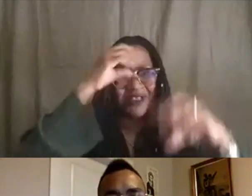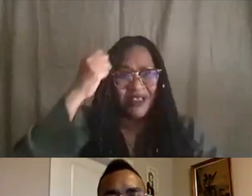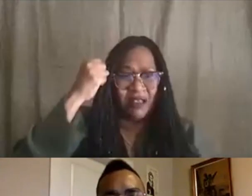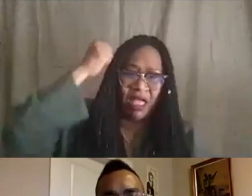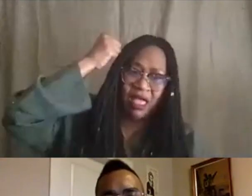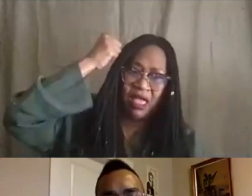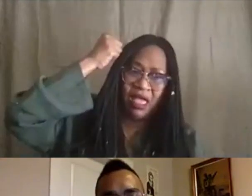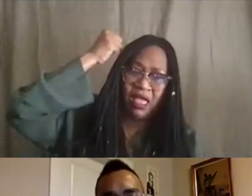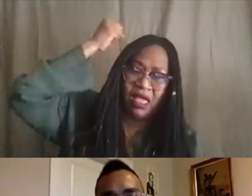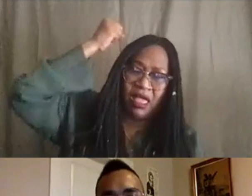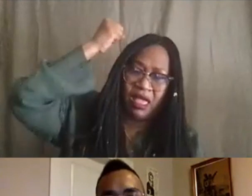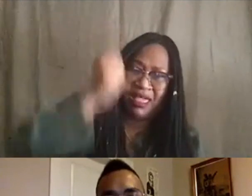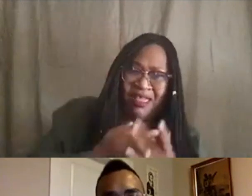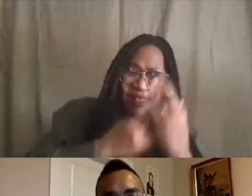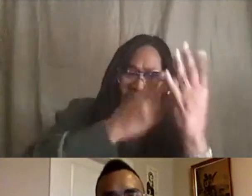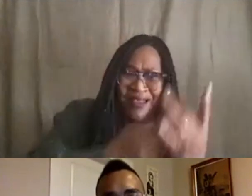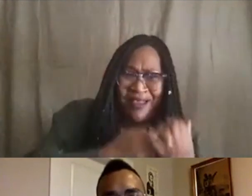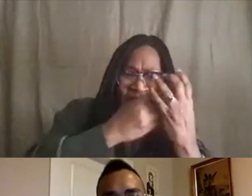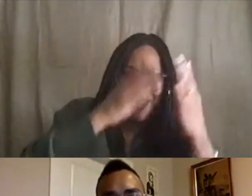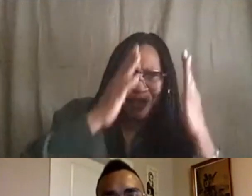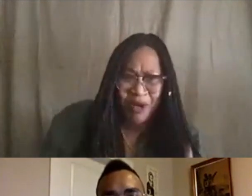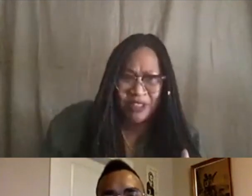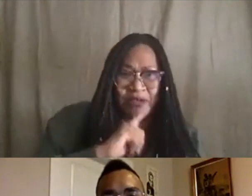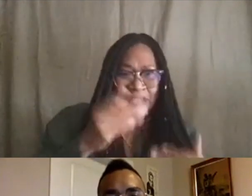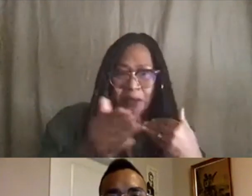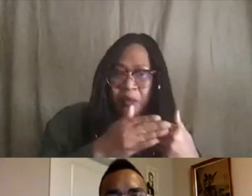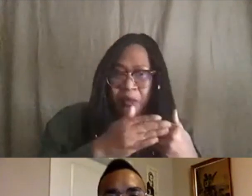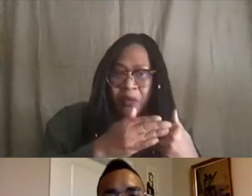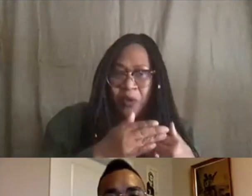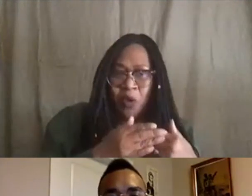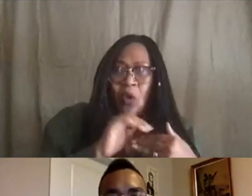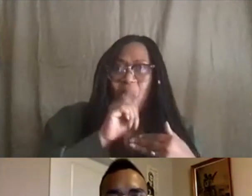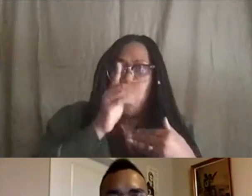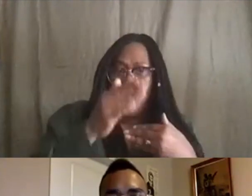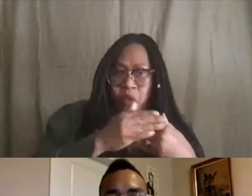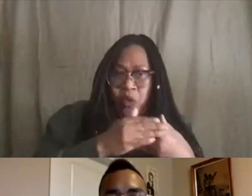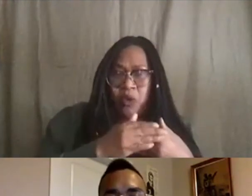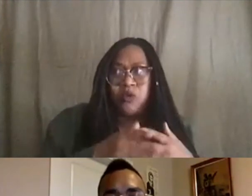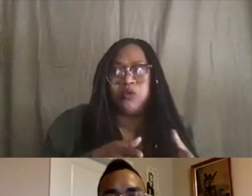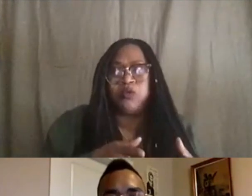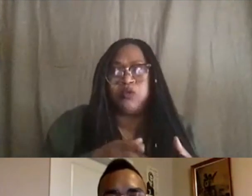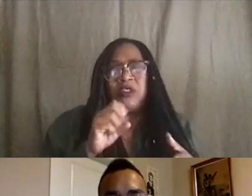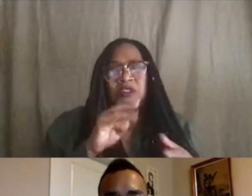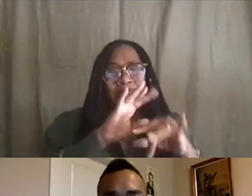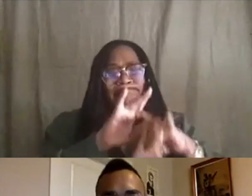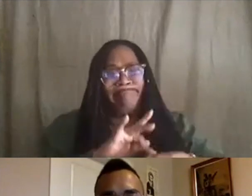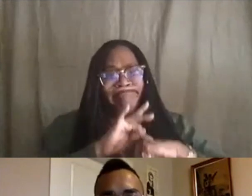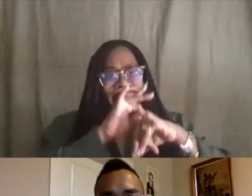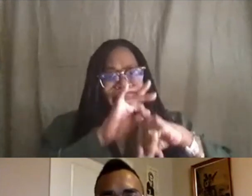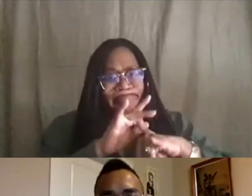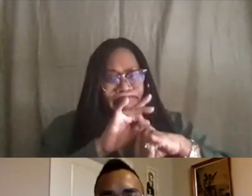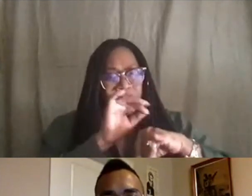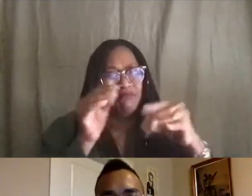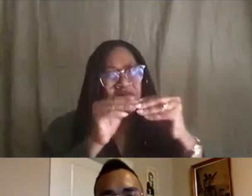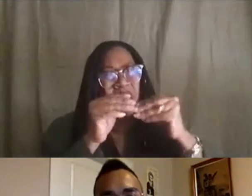kind of in close proximity and was present. So I began to think more about this as viral imagery